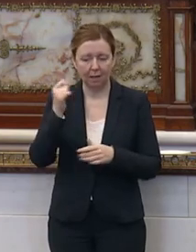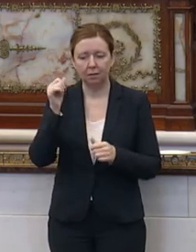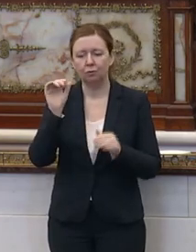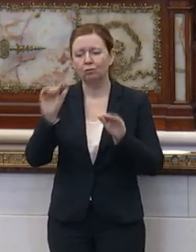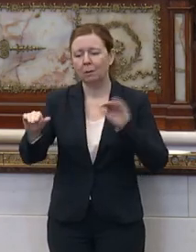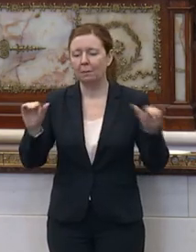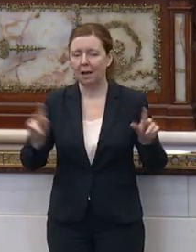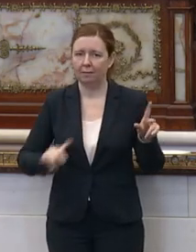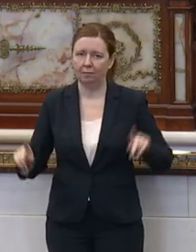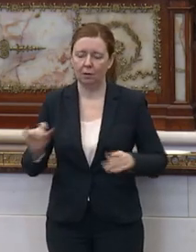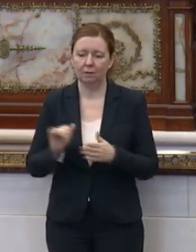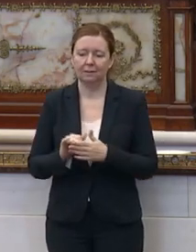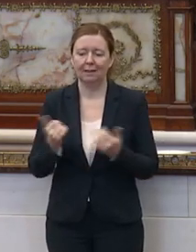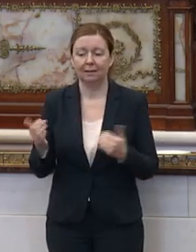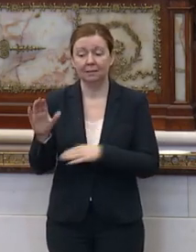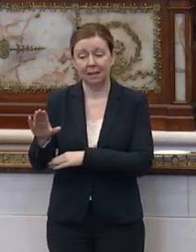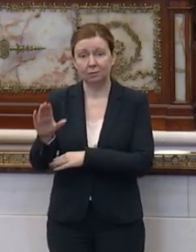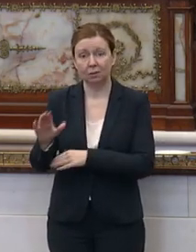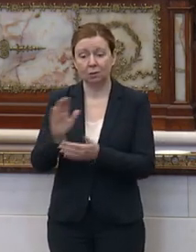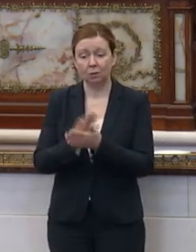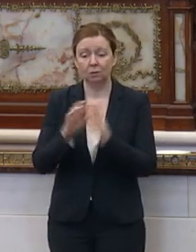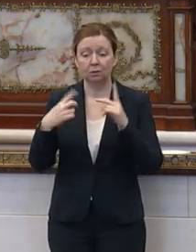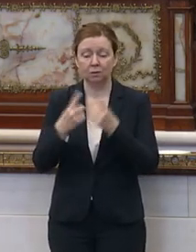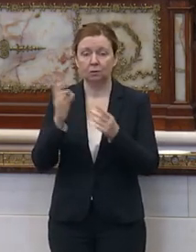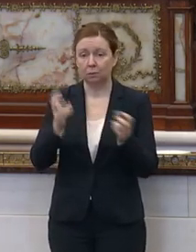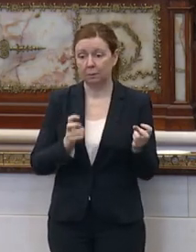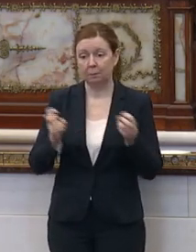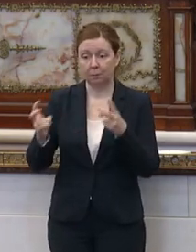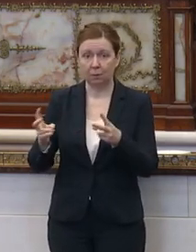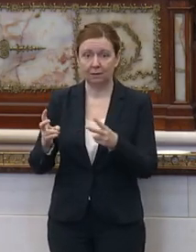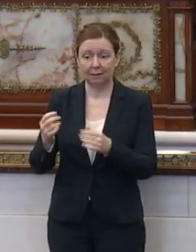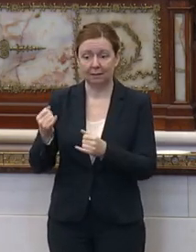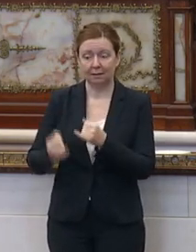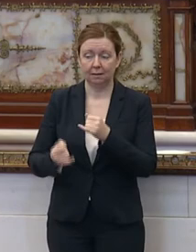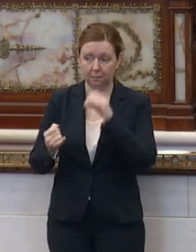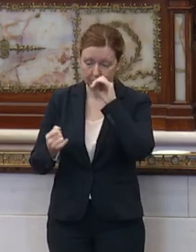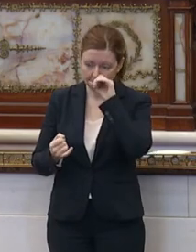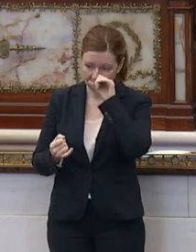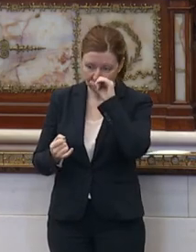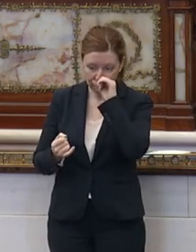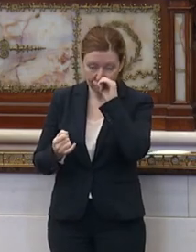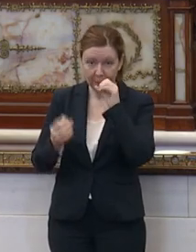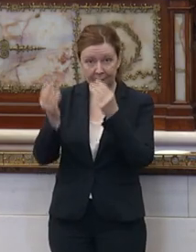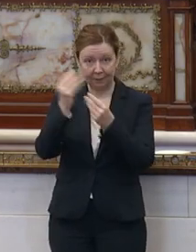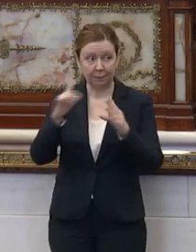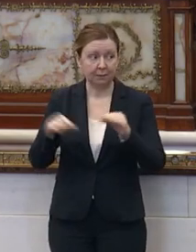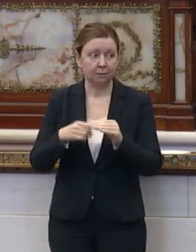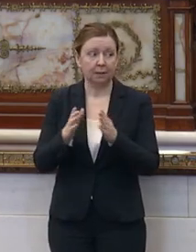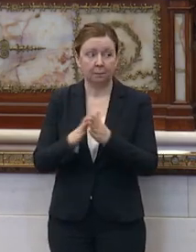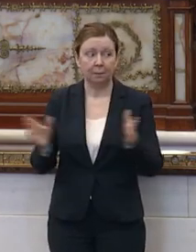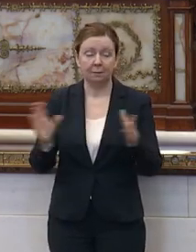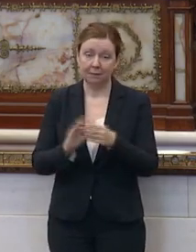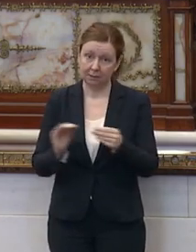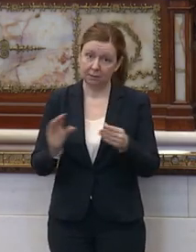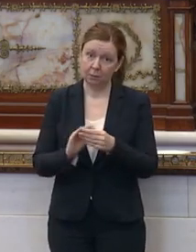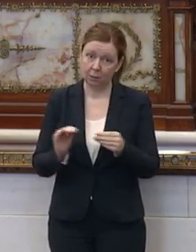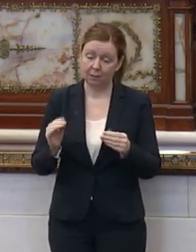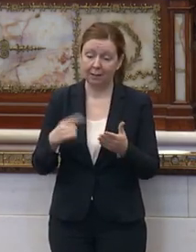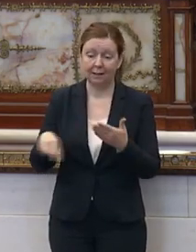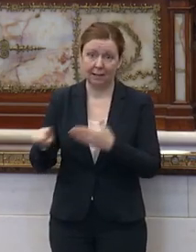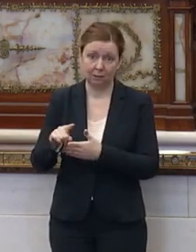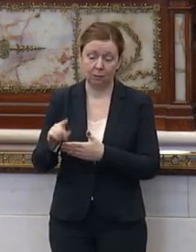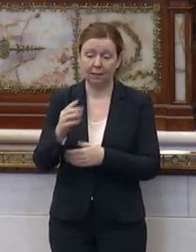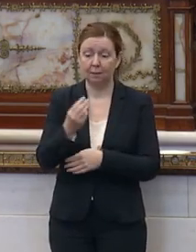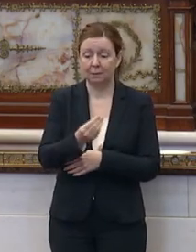remind folks that this afternoon the school district will be posting the information around the public testimony next